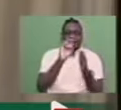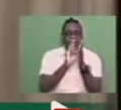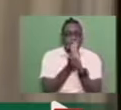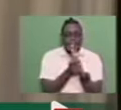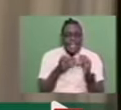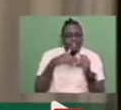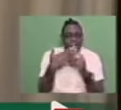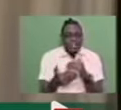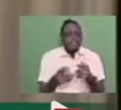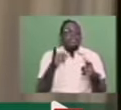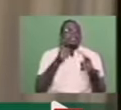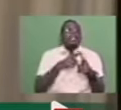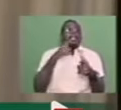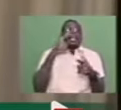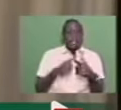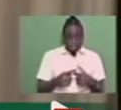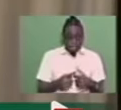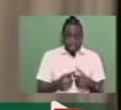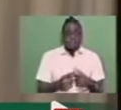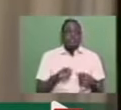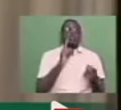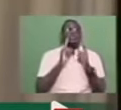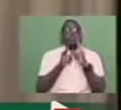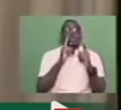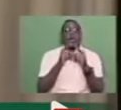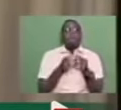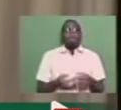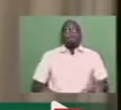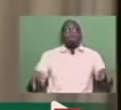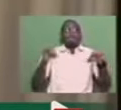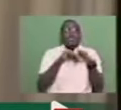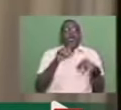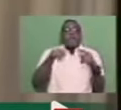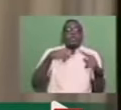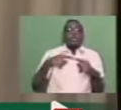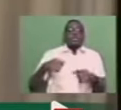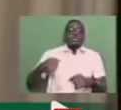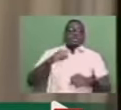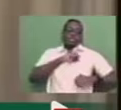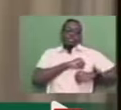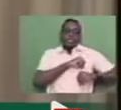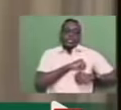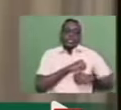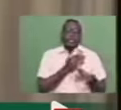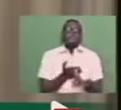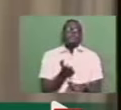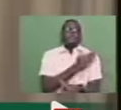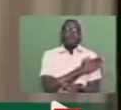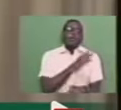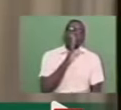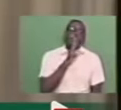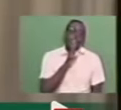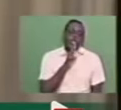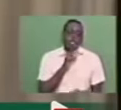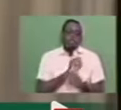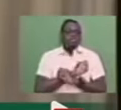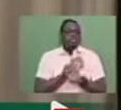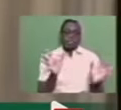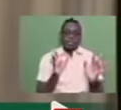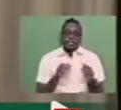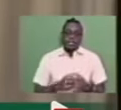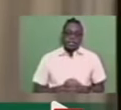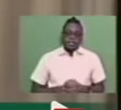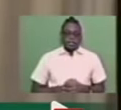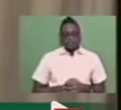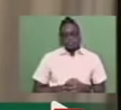security. Little comfort for many citizens plagued by crime in all its most heinous forms. Just